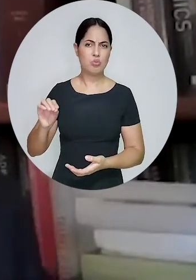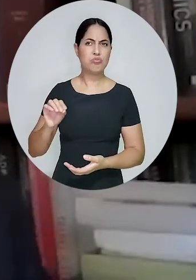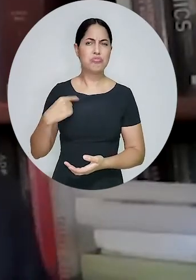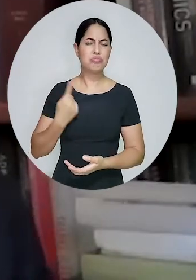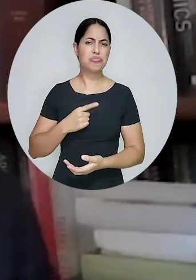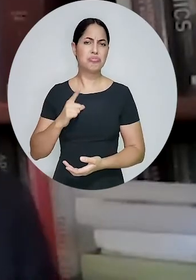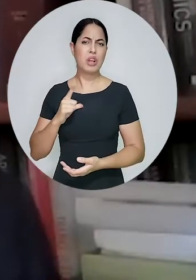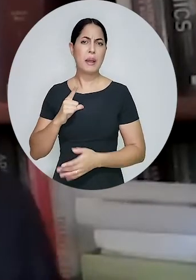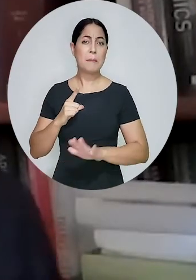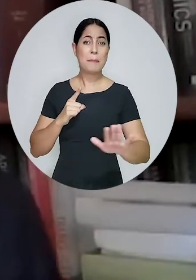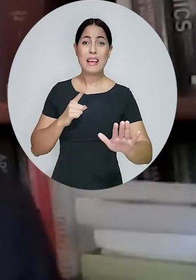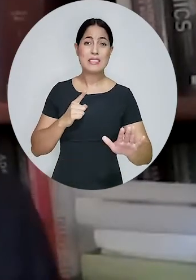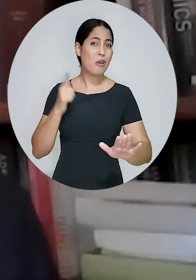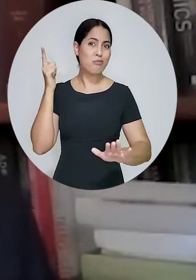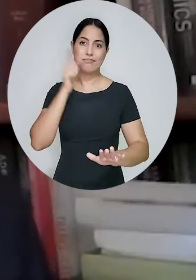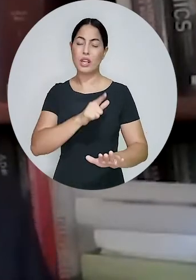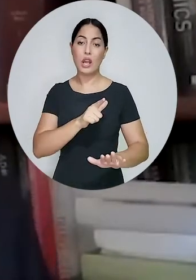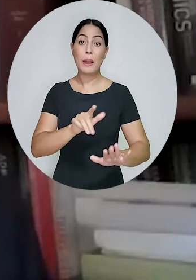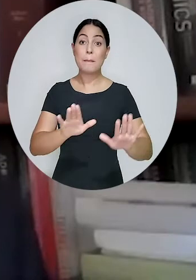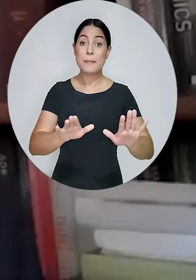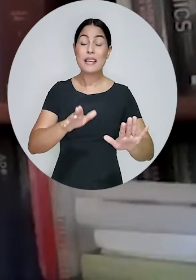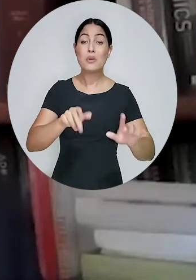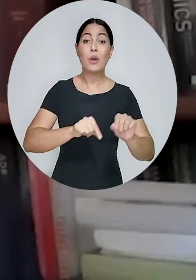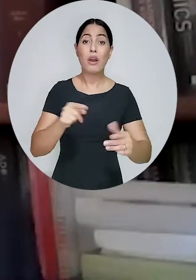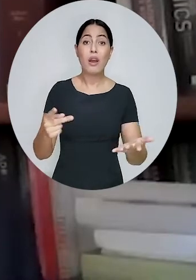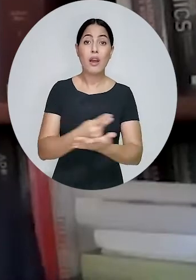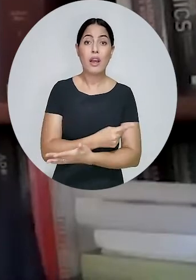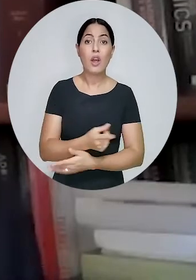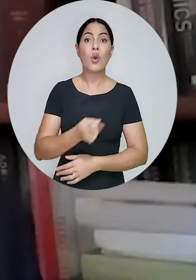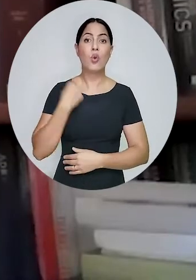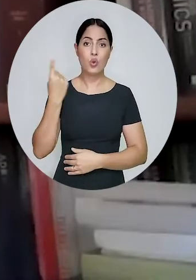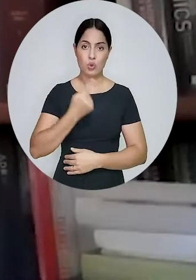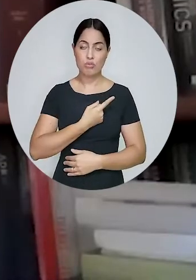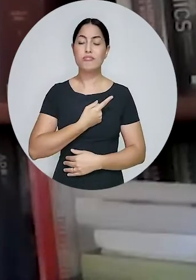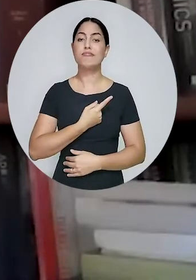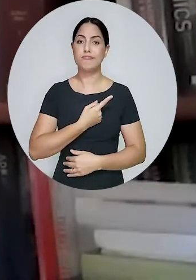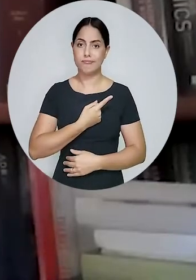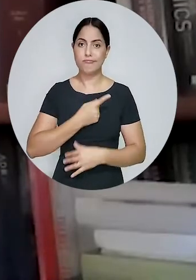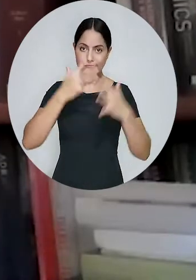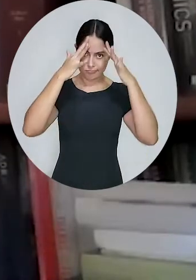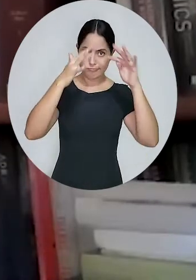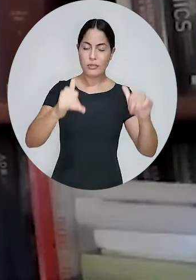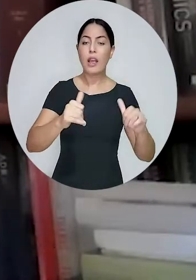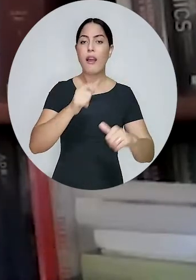hasn't survived. And part of that is because our courts are chronically underfunded.